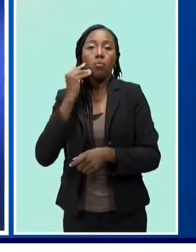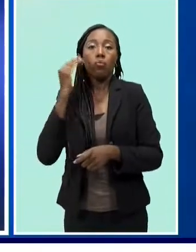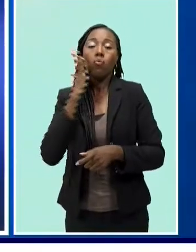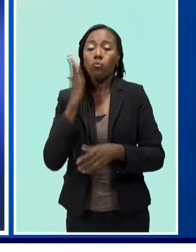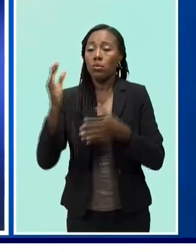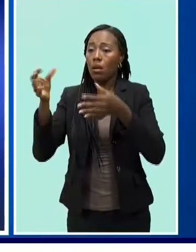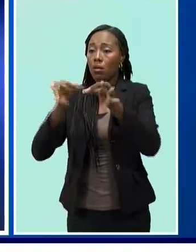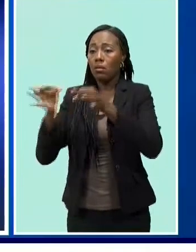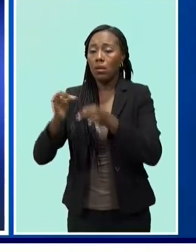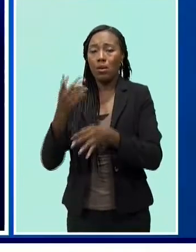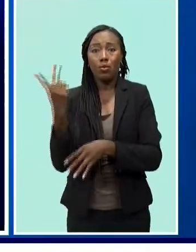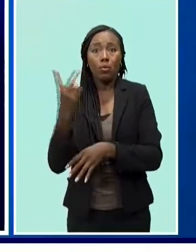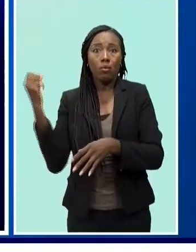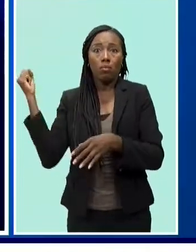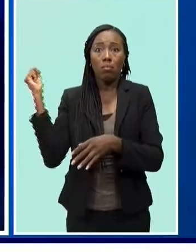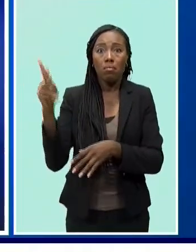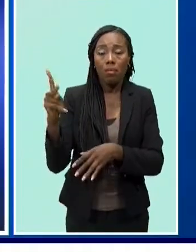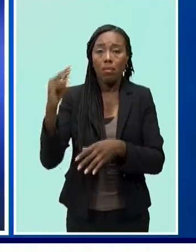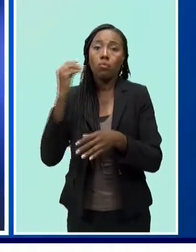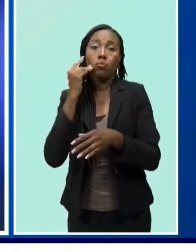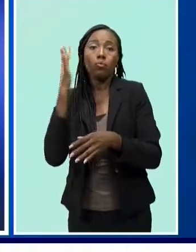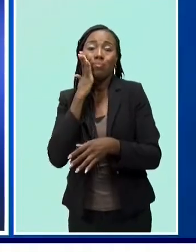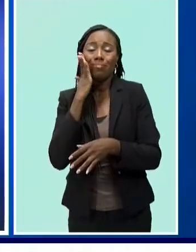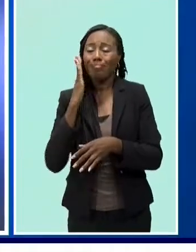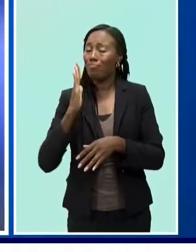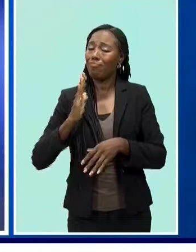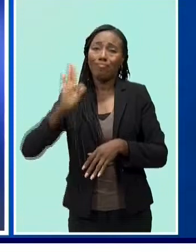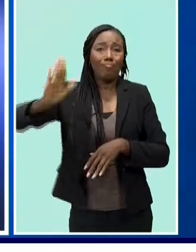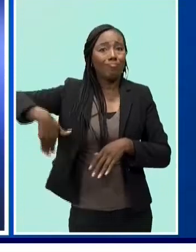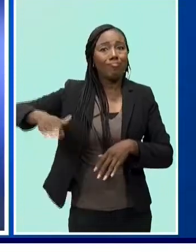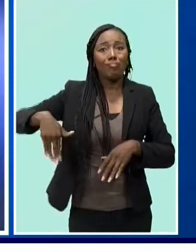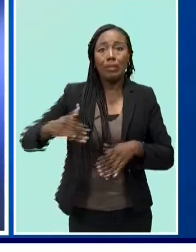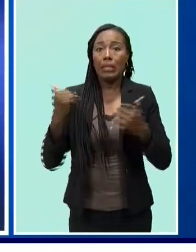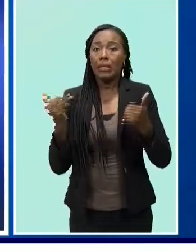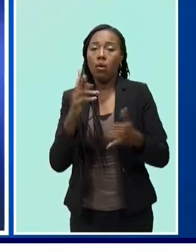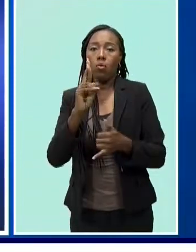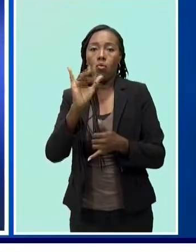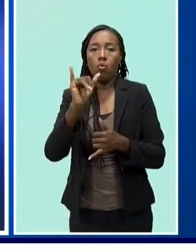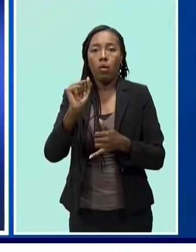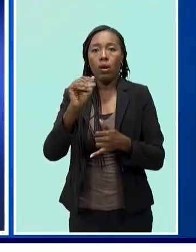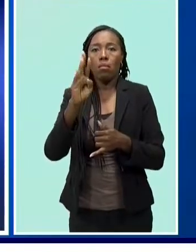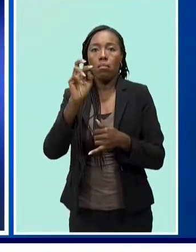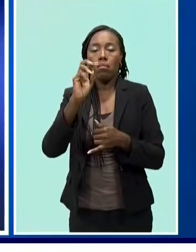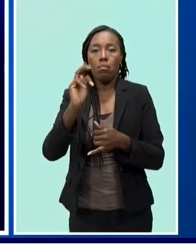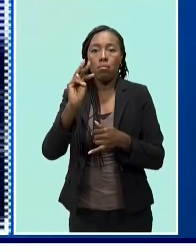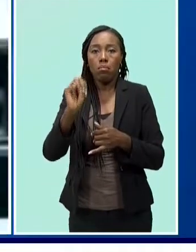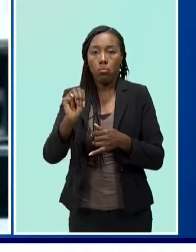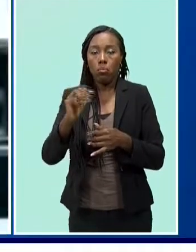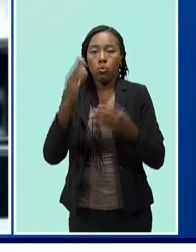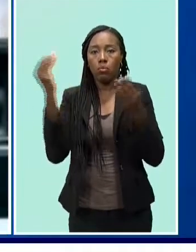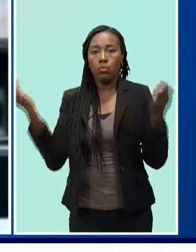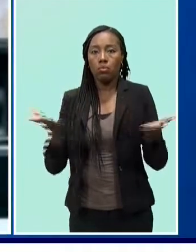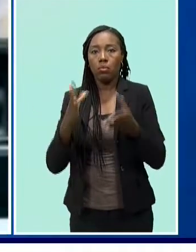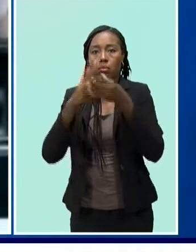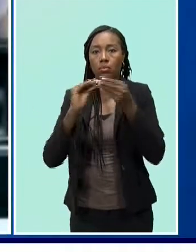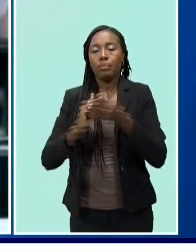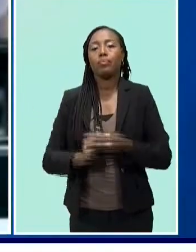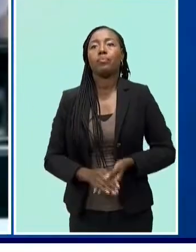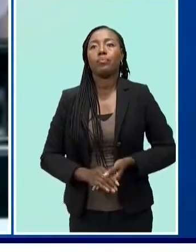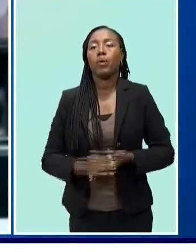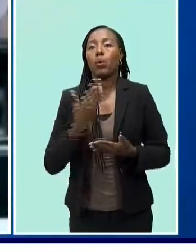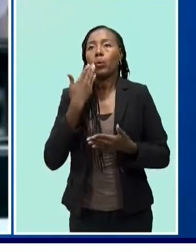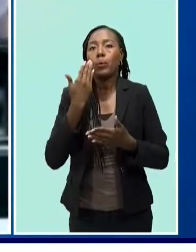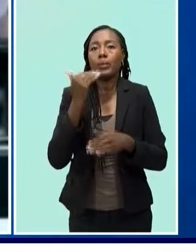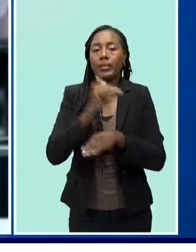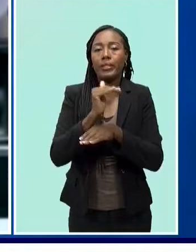revealed that neither guest had returned to the hotel. Our Ryan Broom joins us live now with an update. Good evening to you, Ryan. Good evening, Lisa. Good